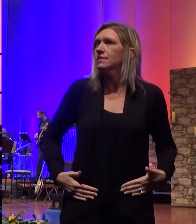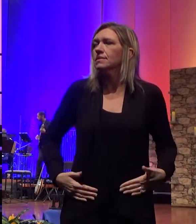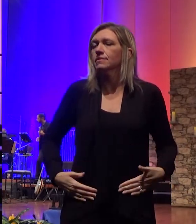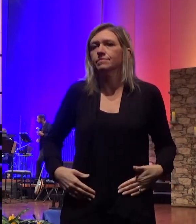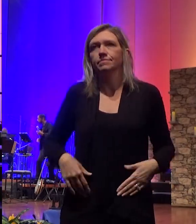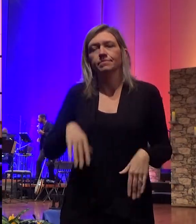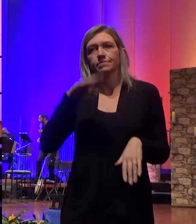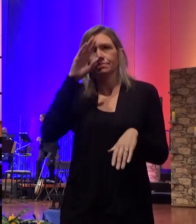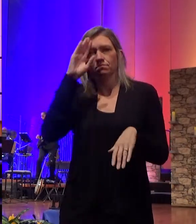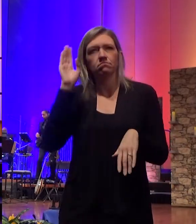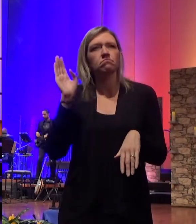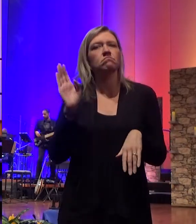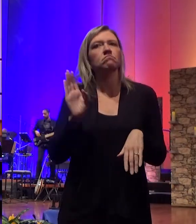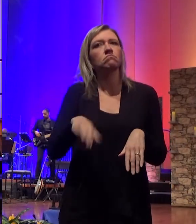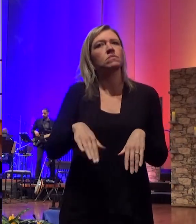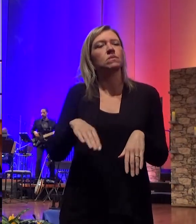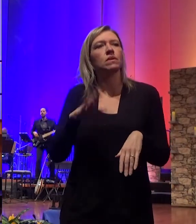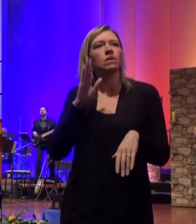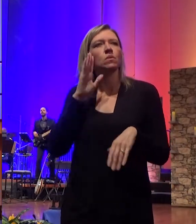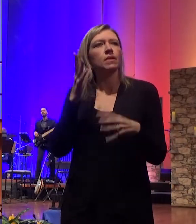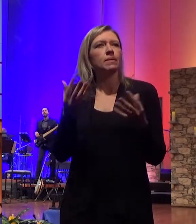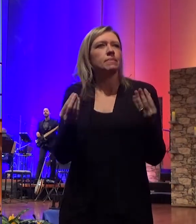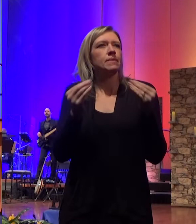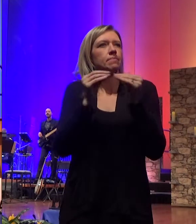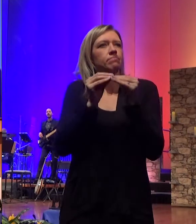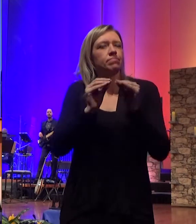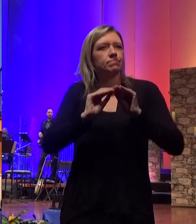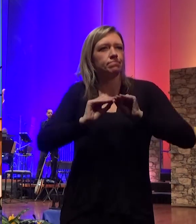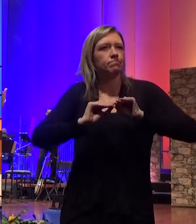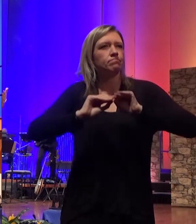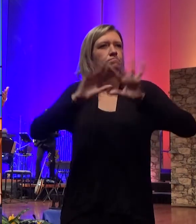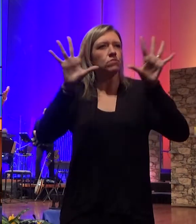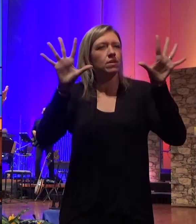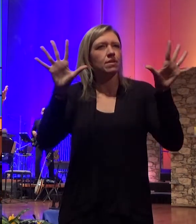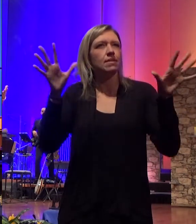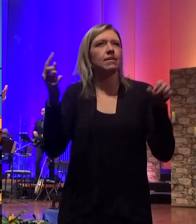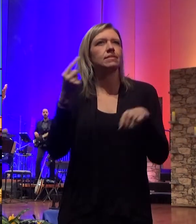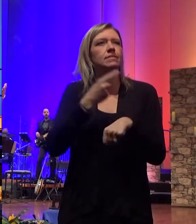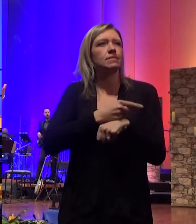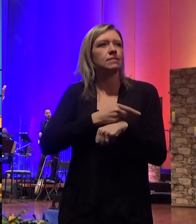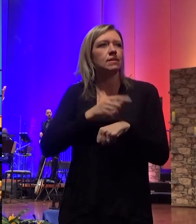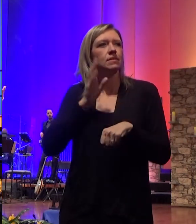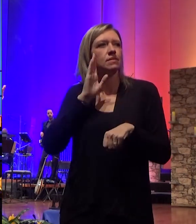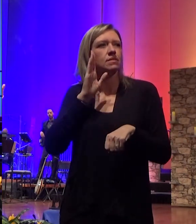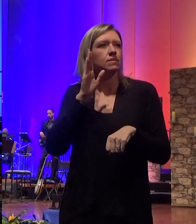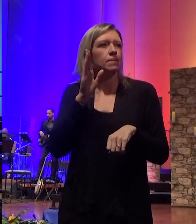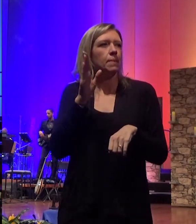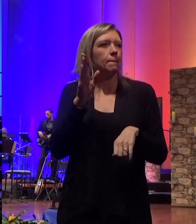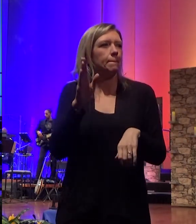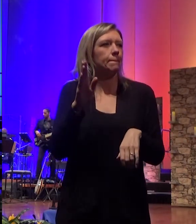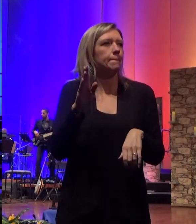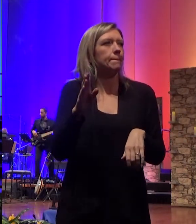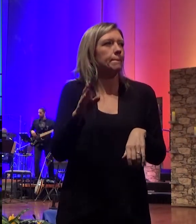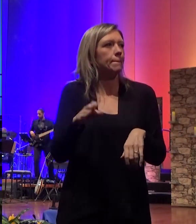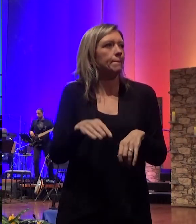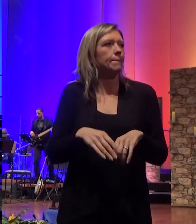veins. Oh, I know there's gonna be some brighter